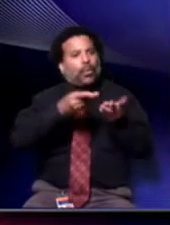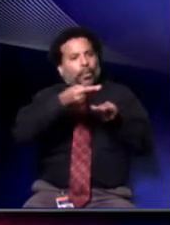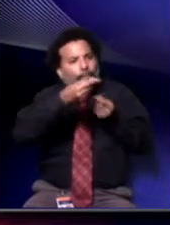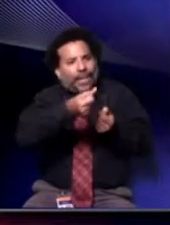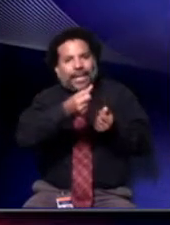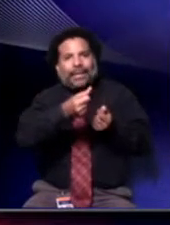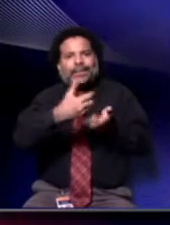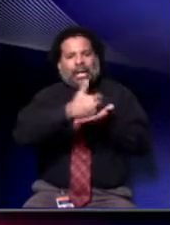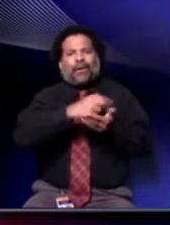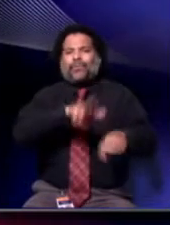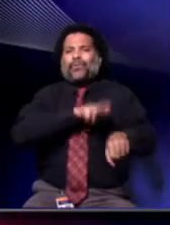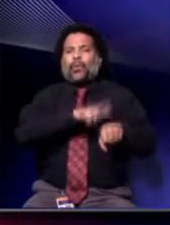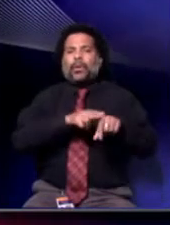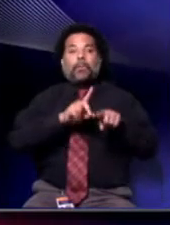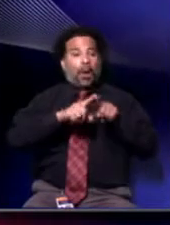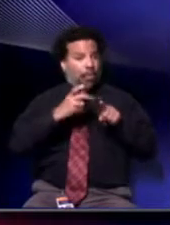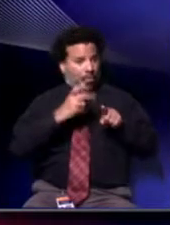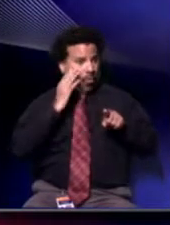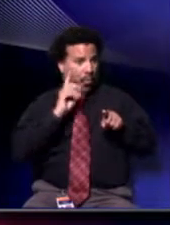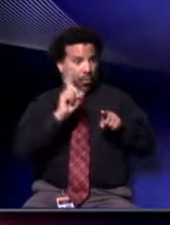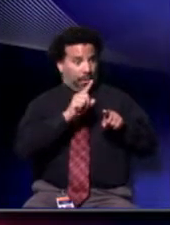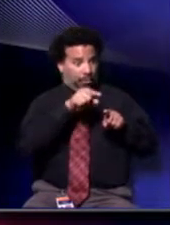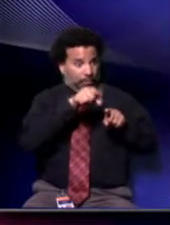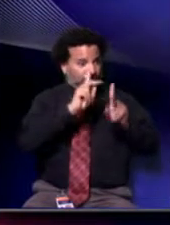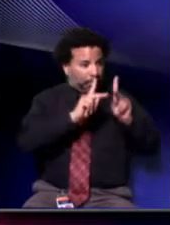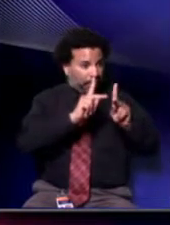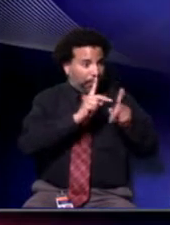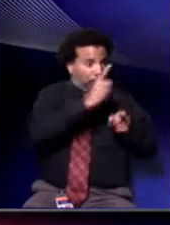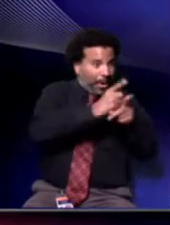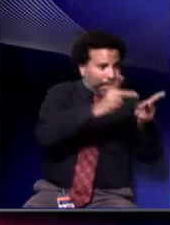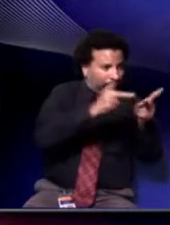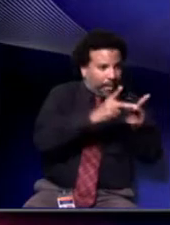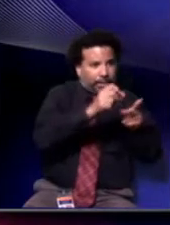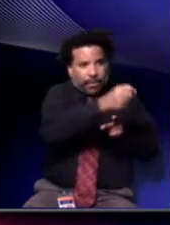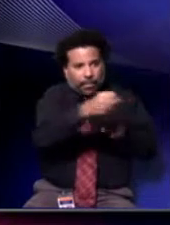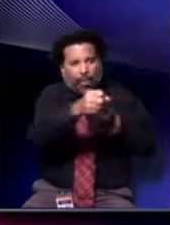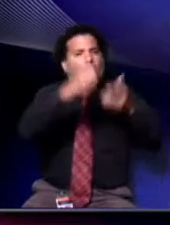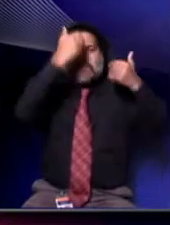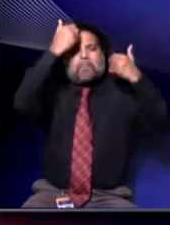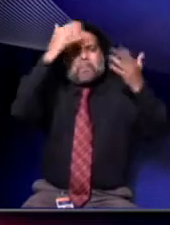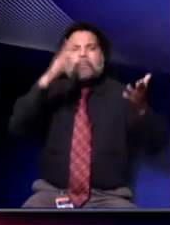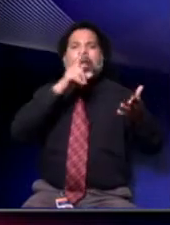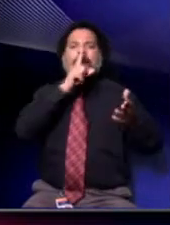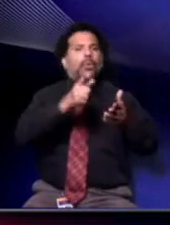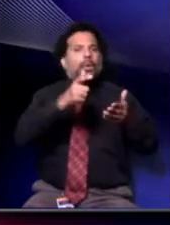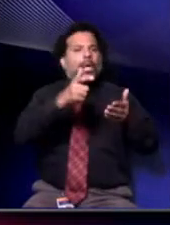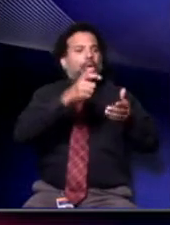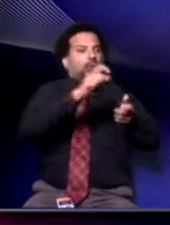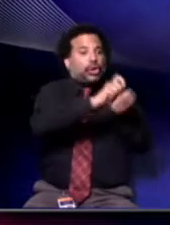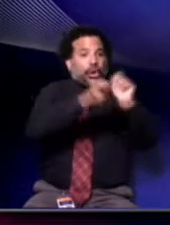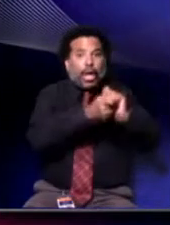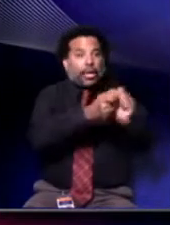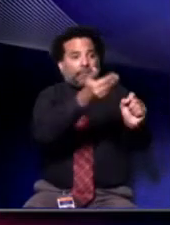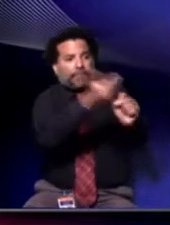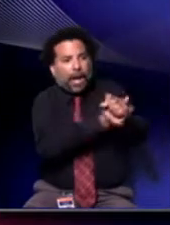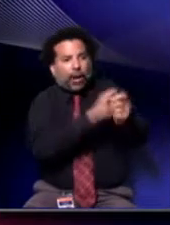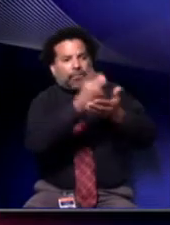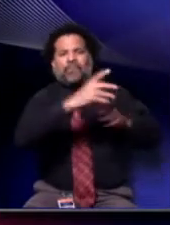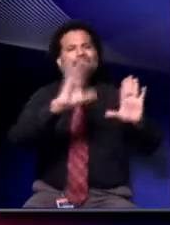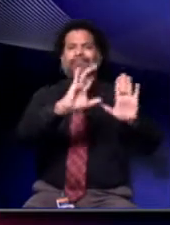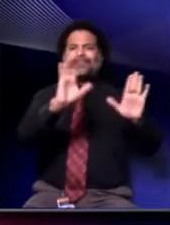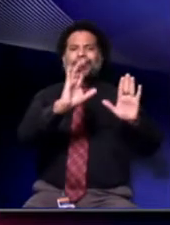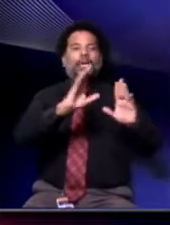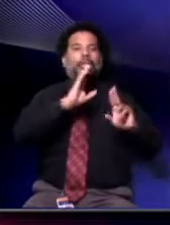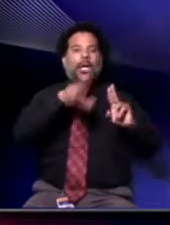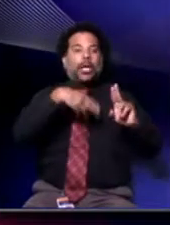see, where those people are distributed across the agency. Not to determine staffing, but to just see where it is, because where you